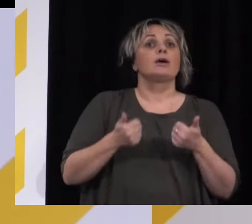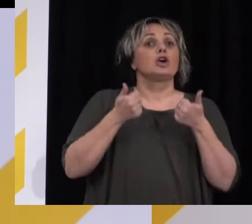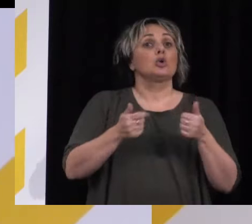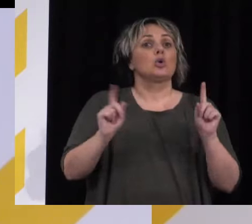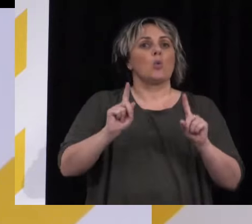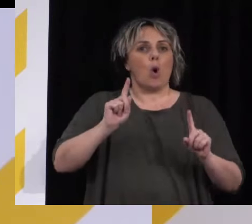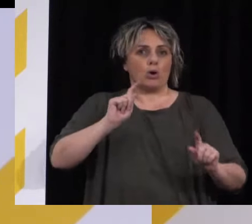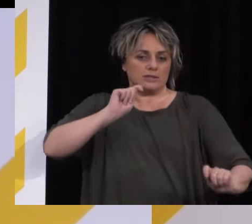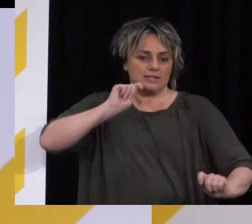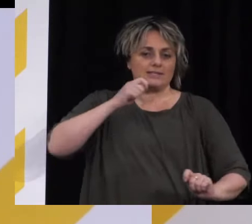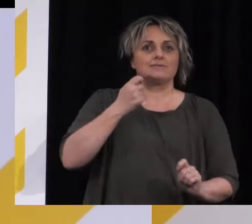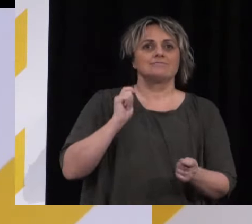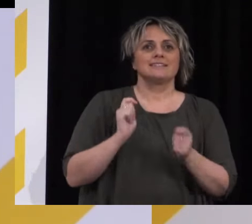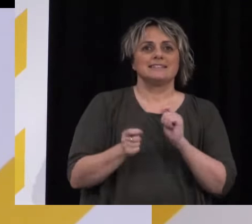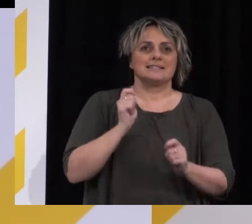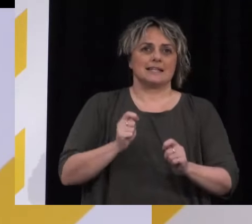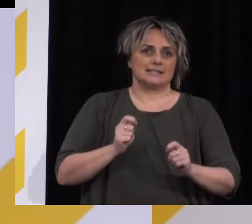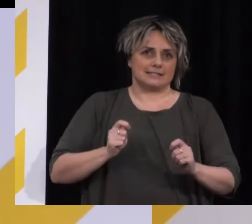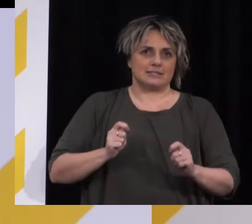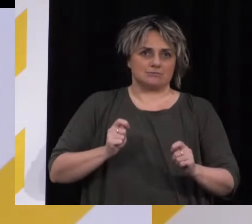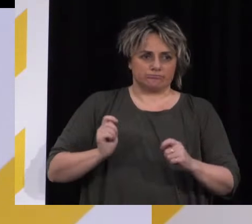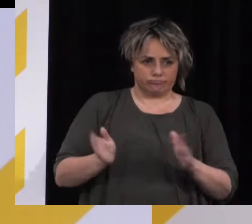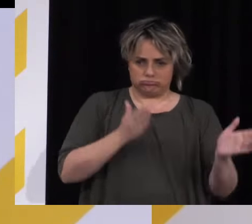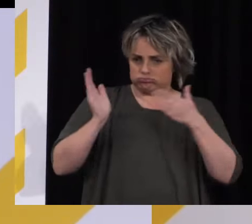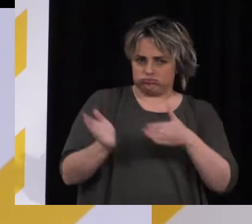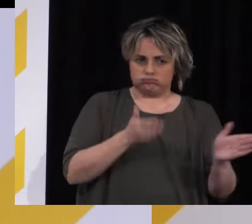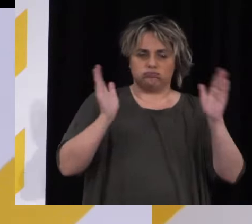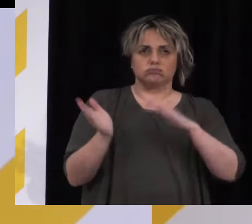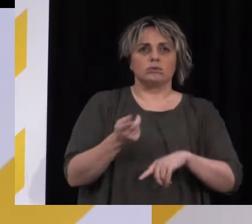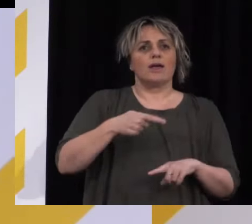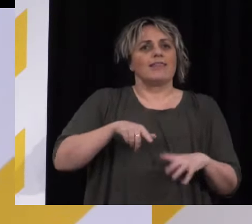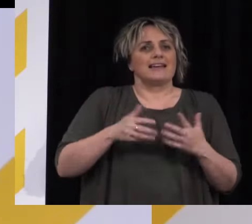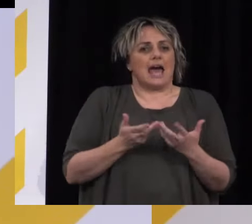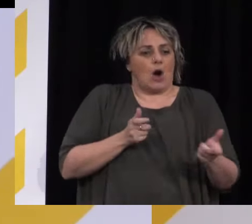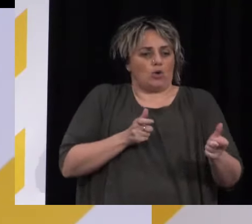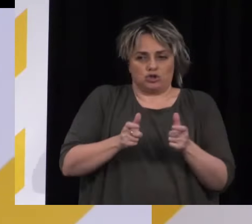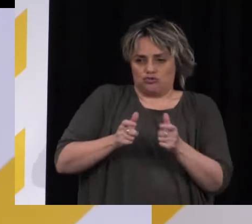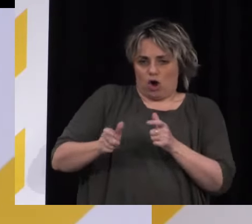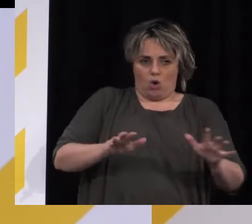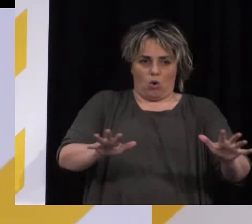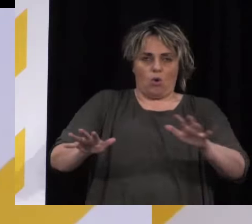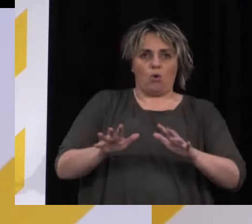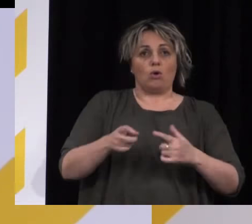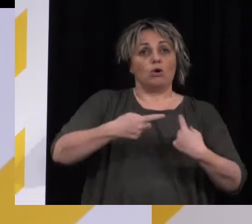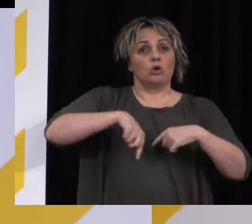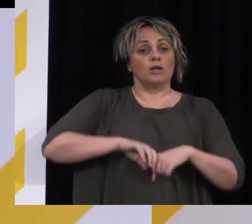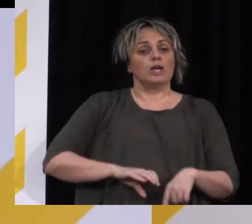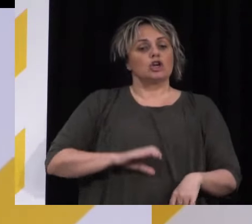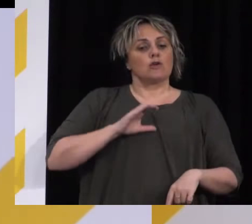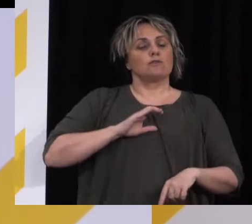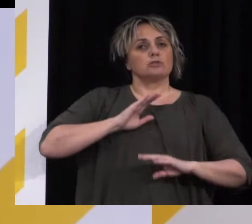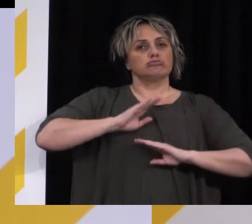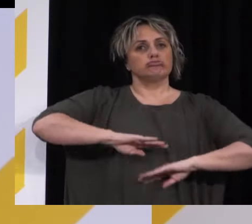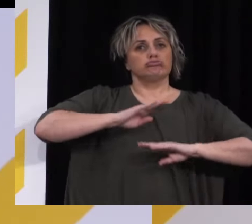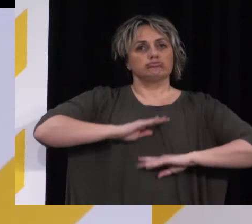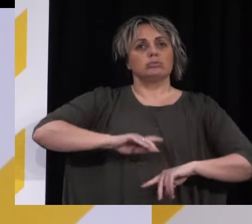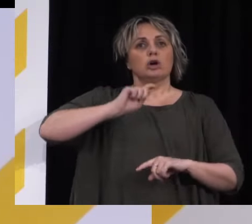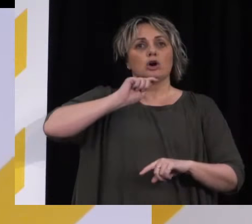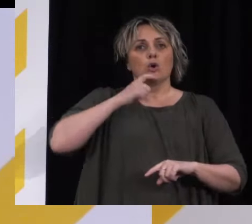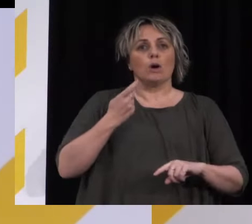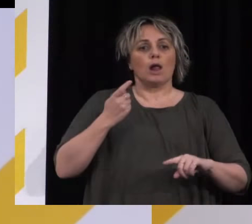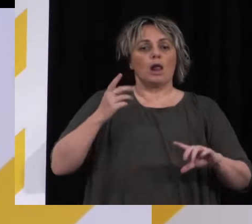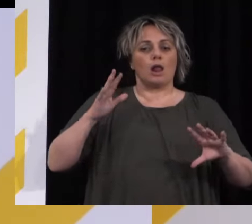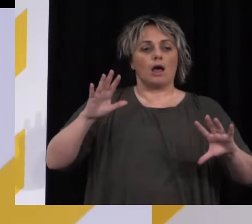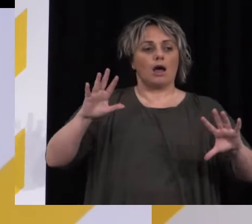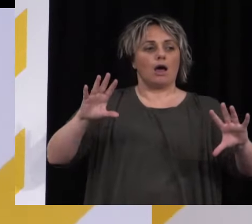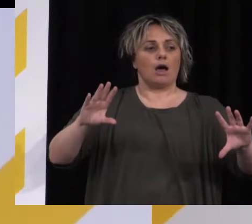up, and that's been very good. So it's more about the control of those subclusters. And yes, we're confident at the moment eventually that we will get them